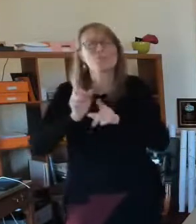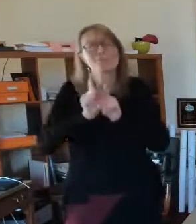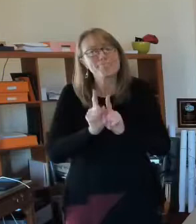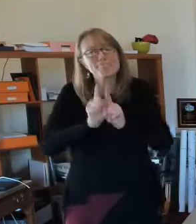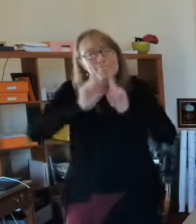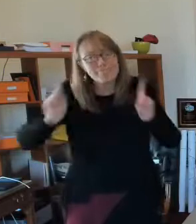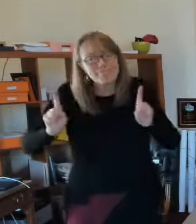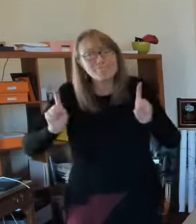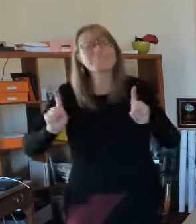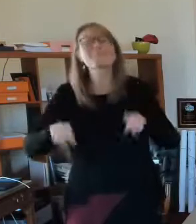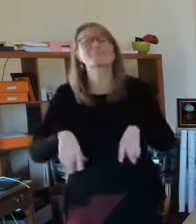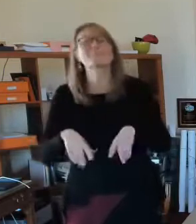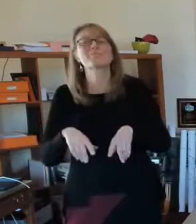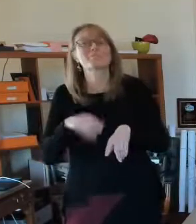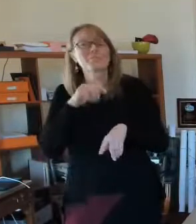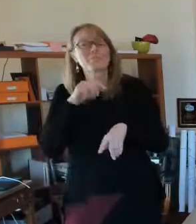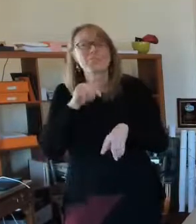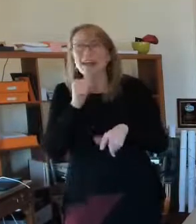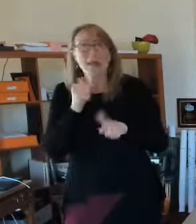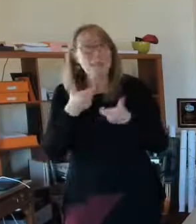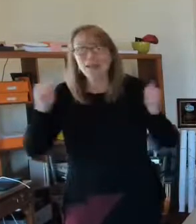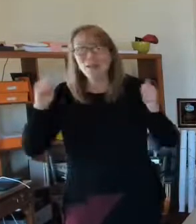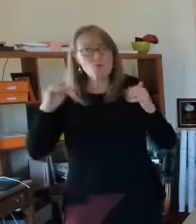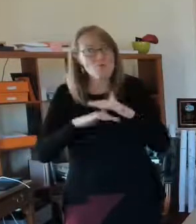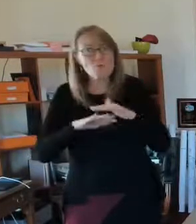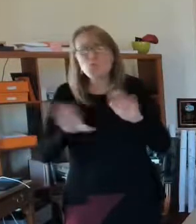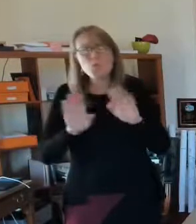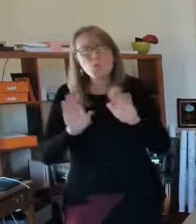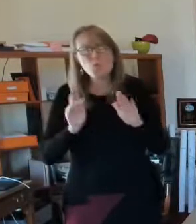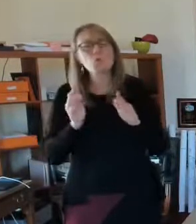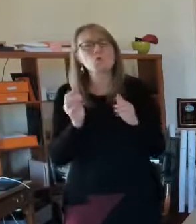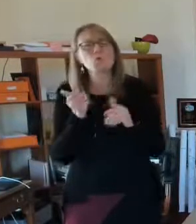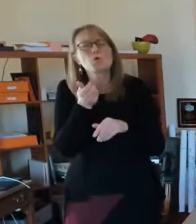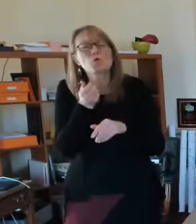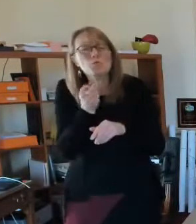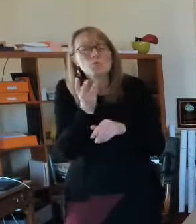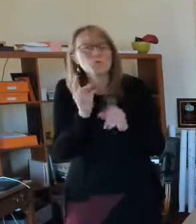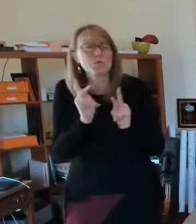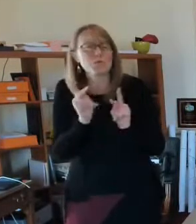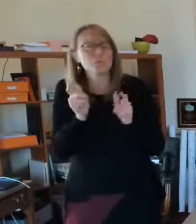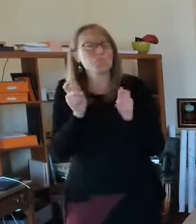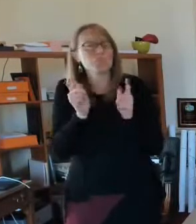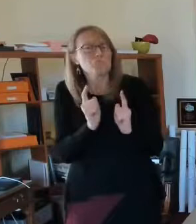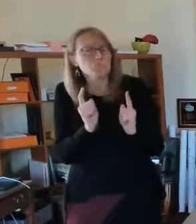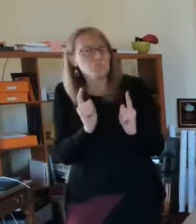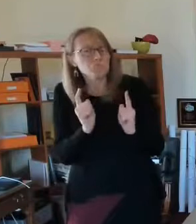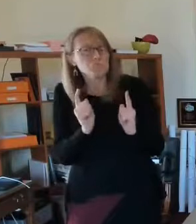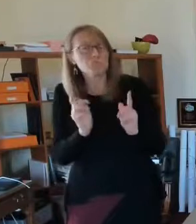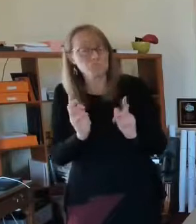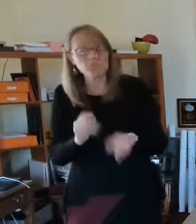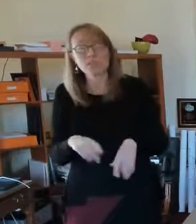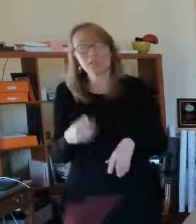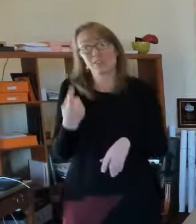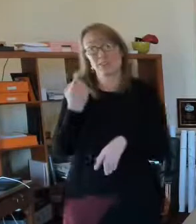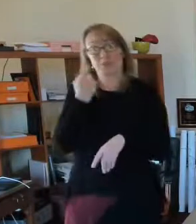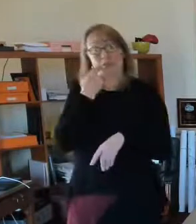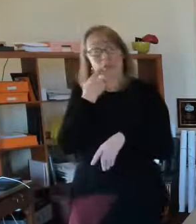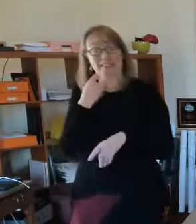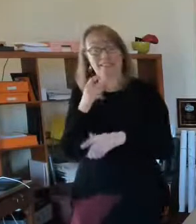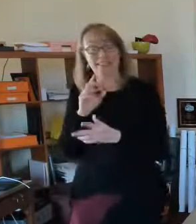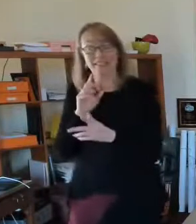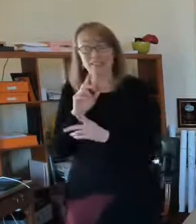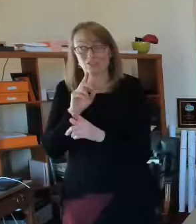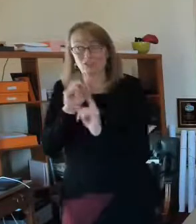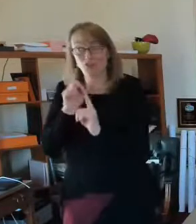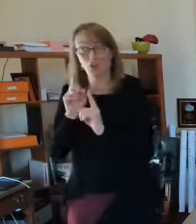Keep your group small. And we had a call with aldermen yesterday. We have one every Tuesday with aldermen. And I had been using the term, keep your